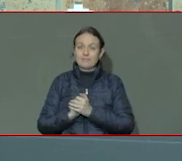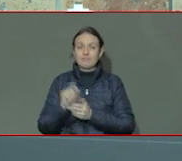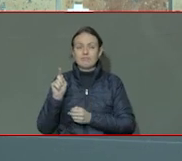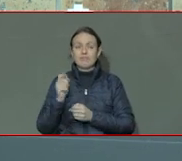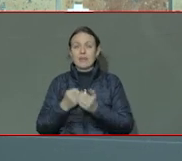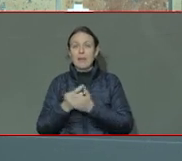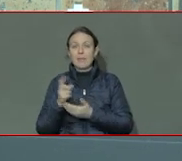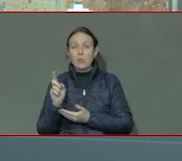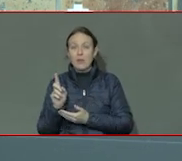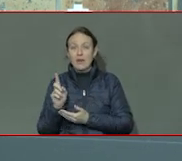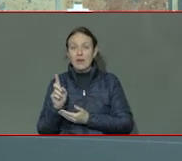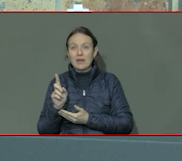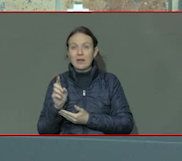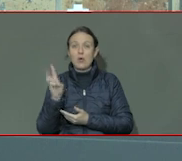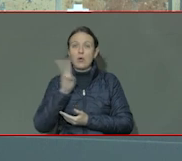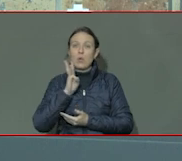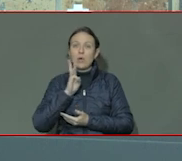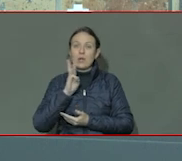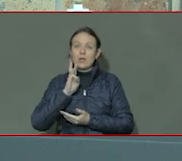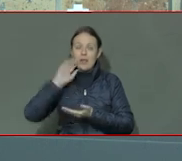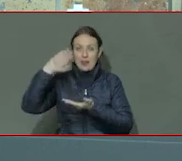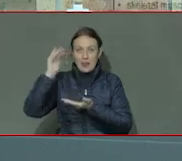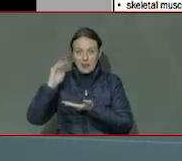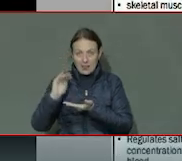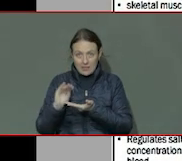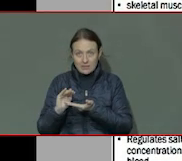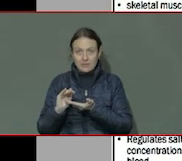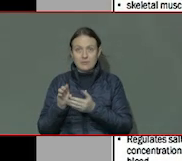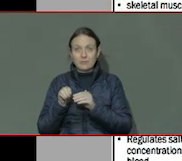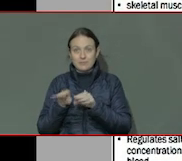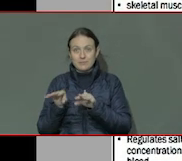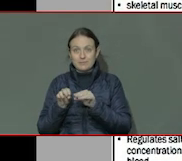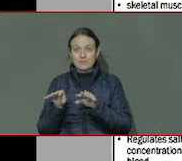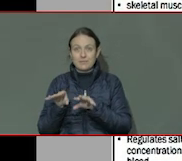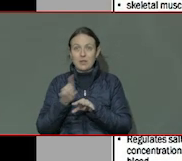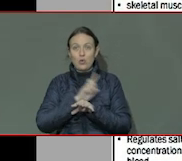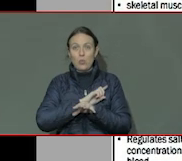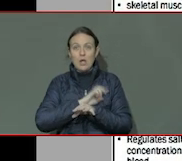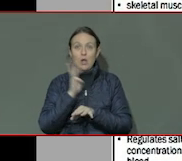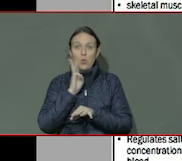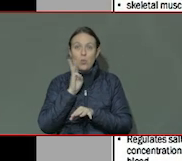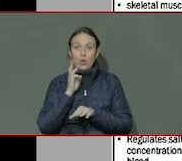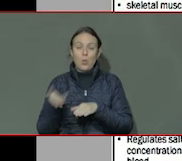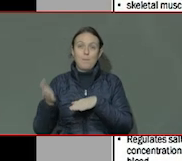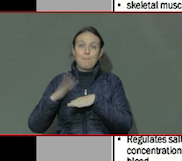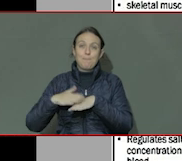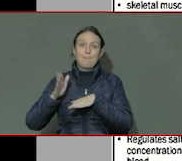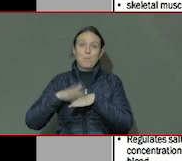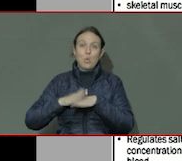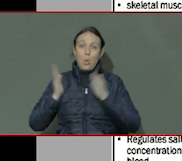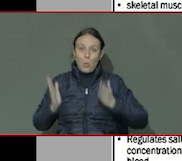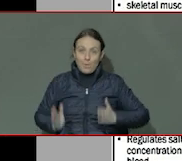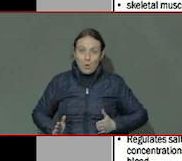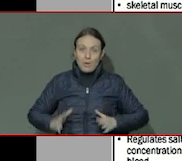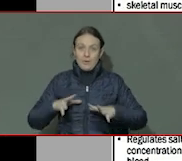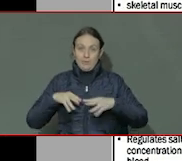happen? Less water is going to be excreted because more water is reabsorbed.